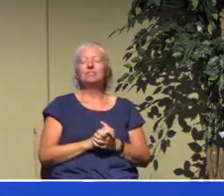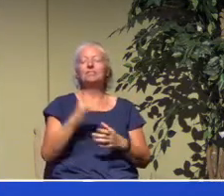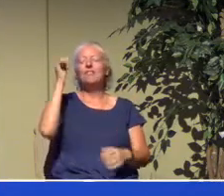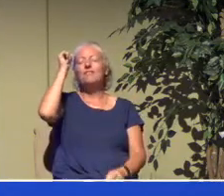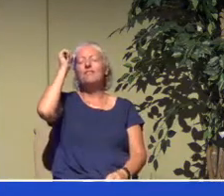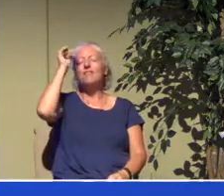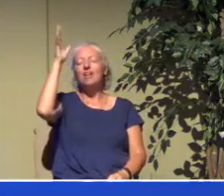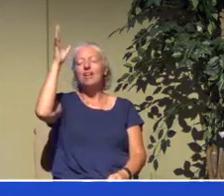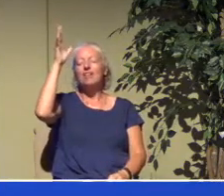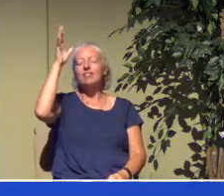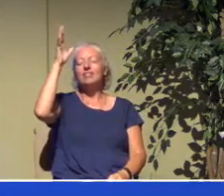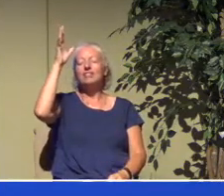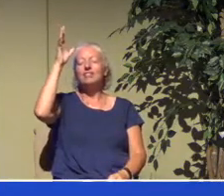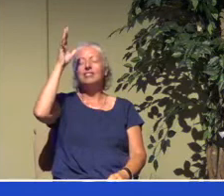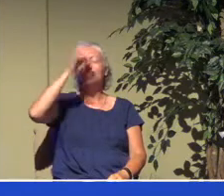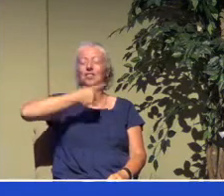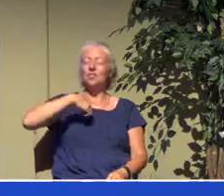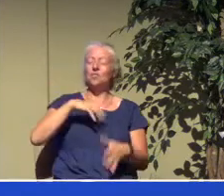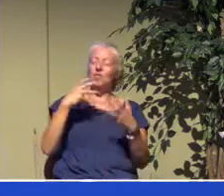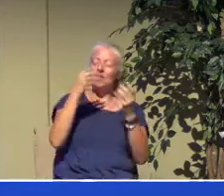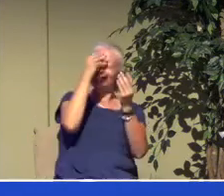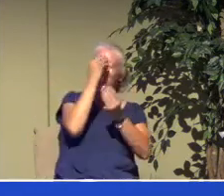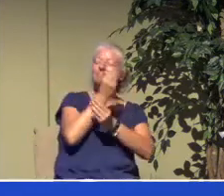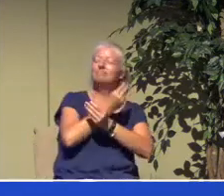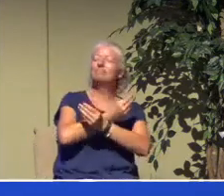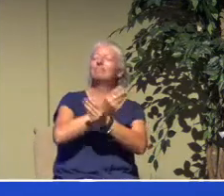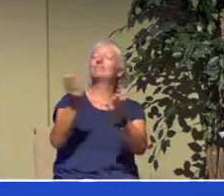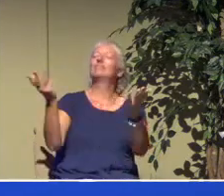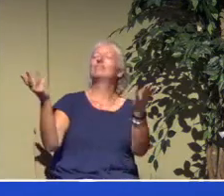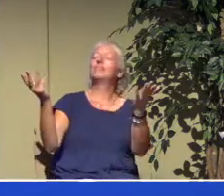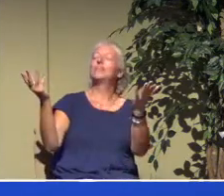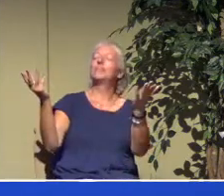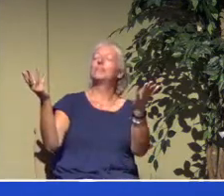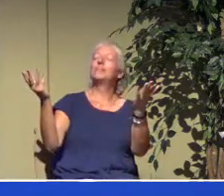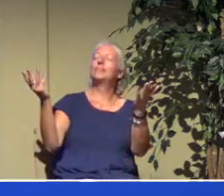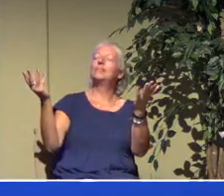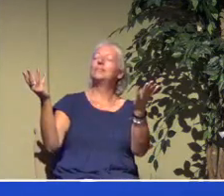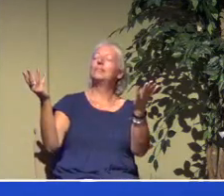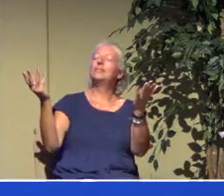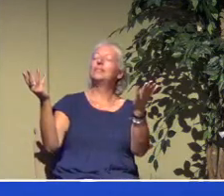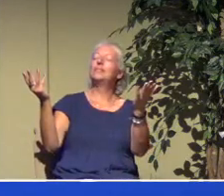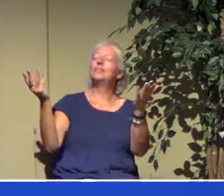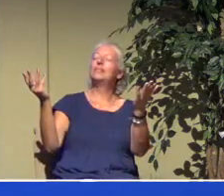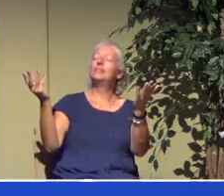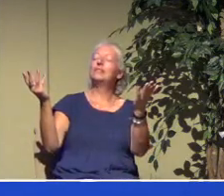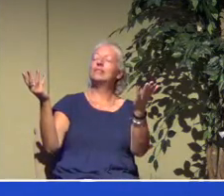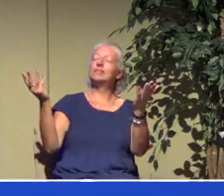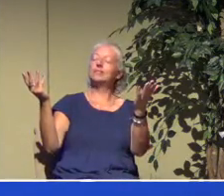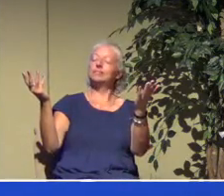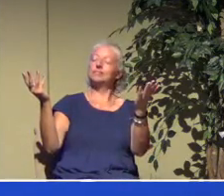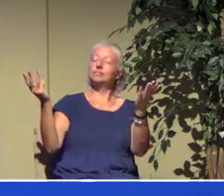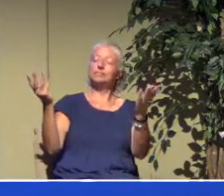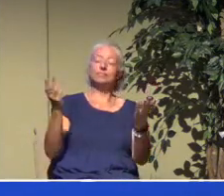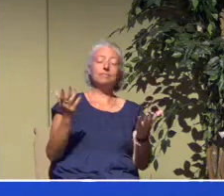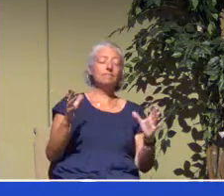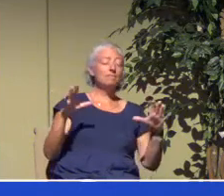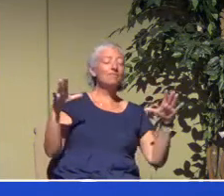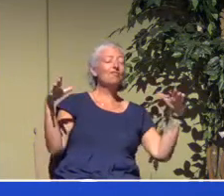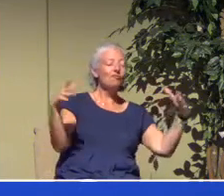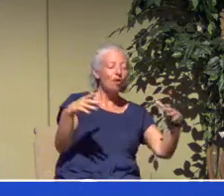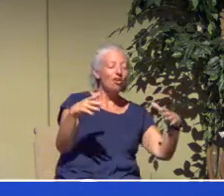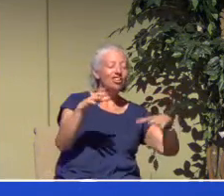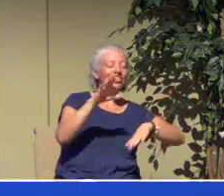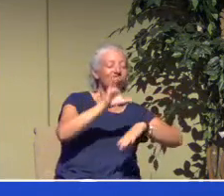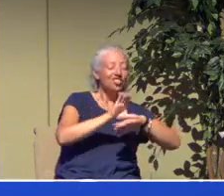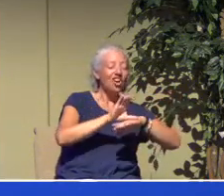Father, we do want to declare to you today that as a congregation, as a church, Lord, that your